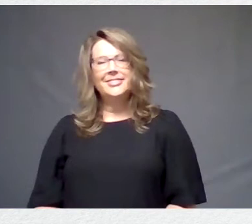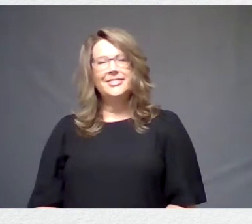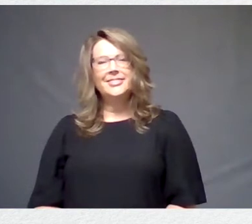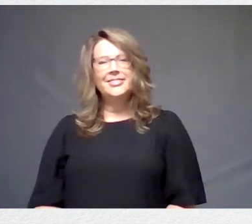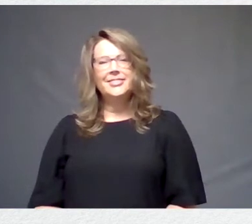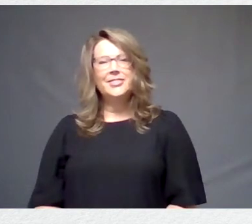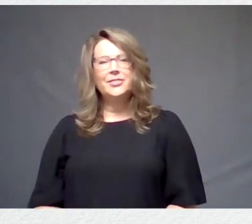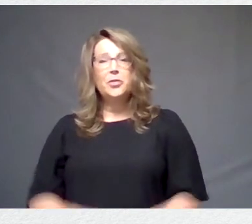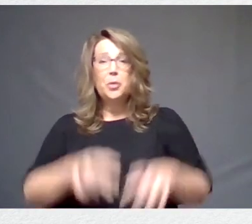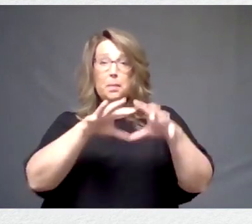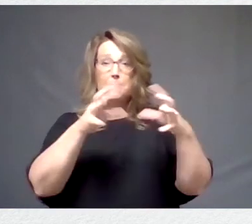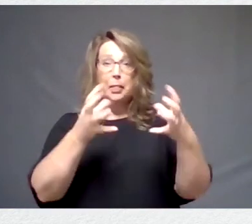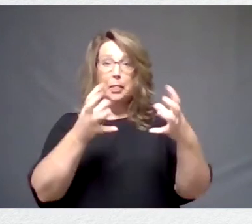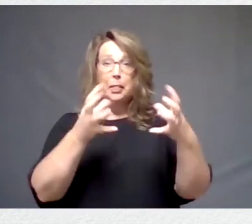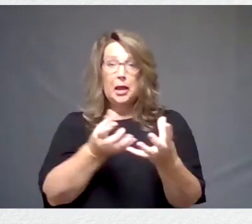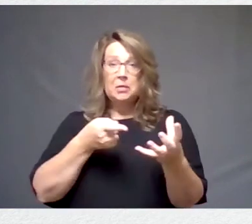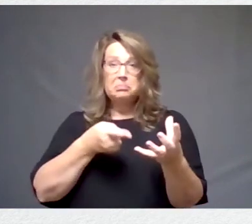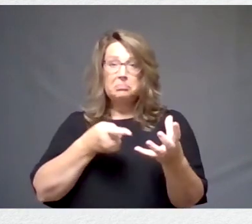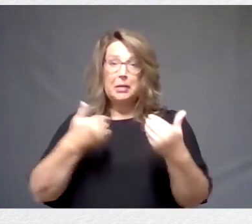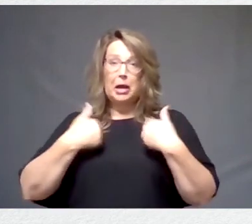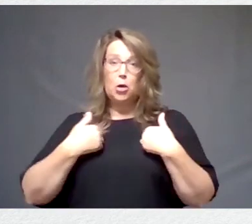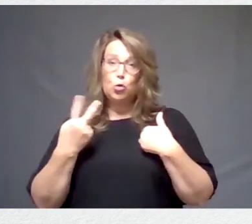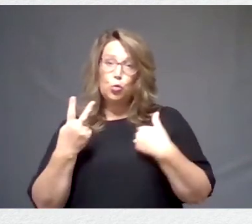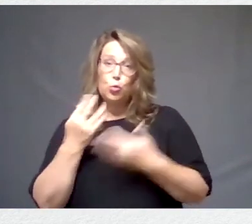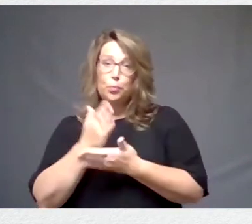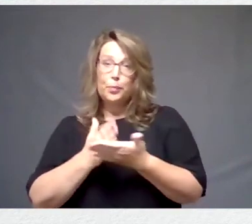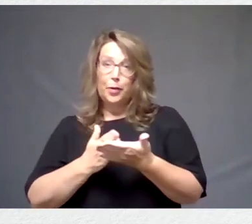The planet is basically made up of two parts.